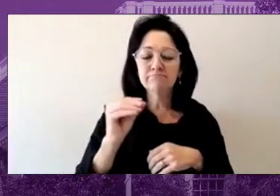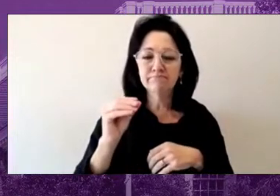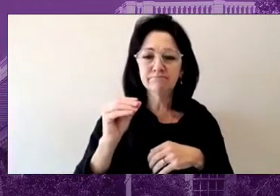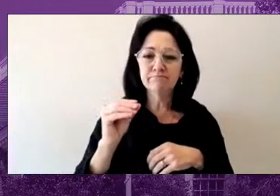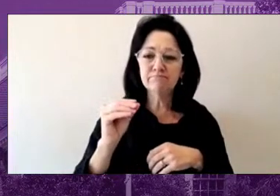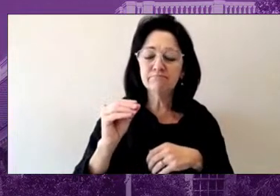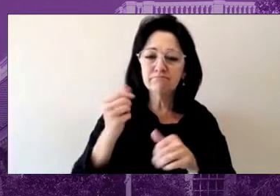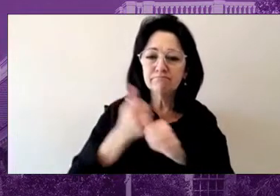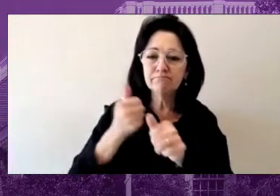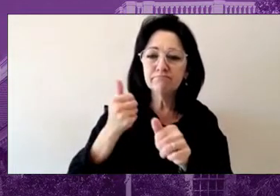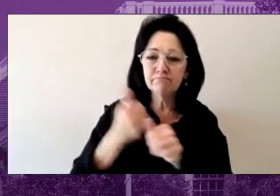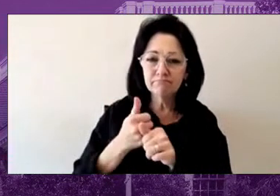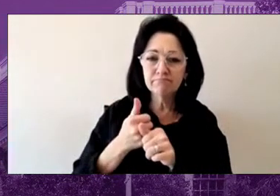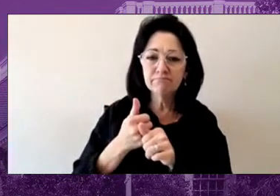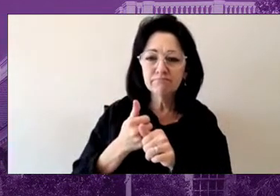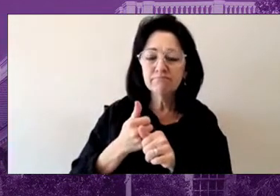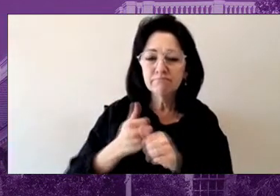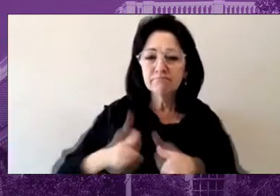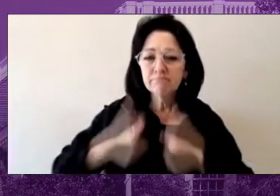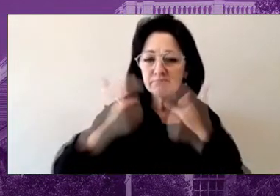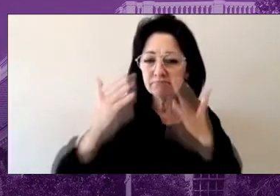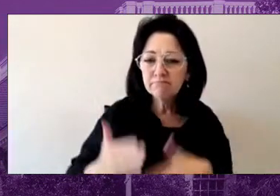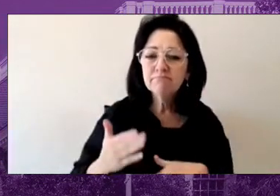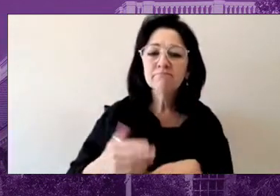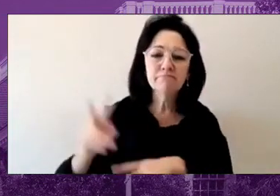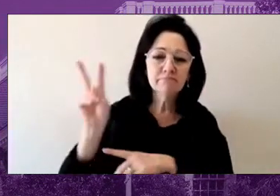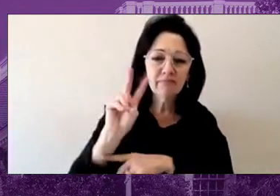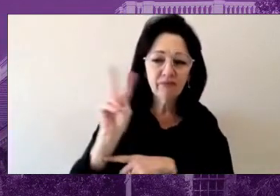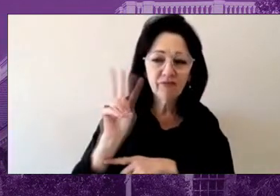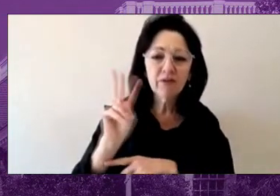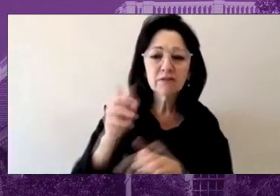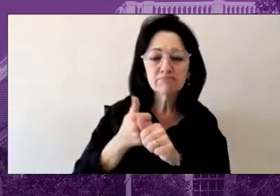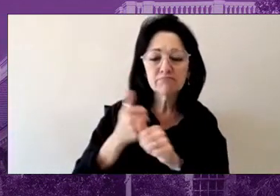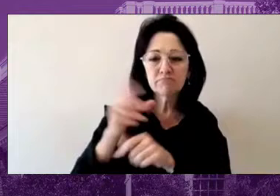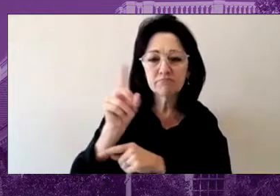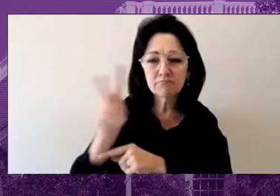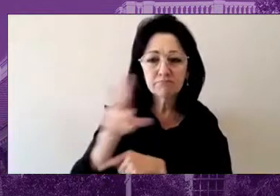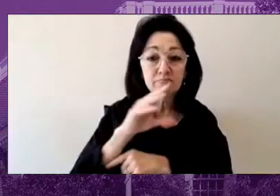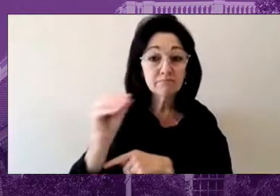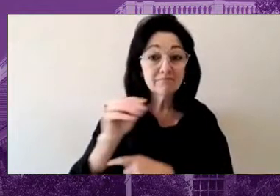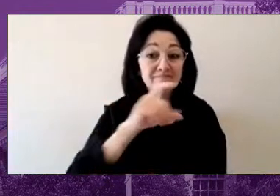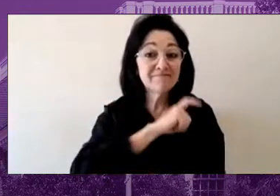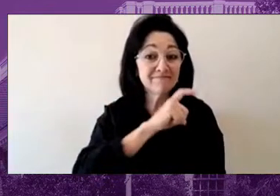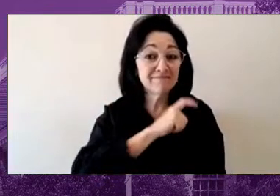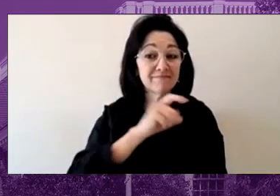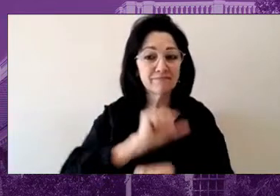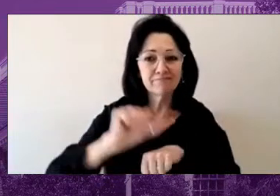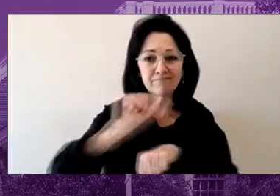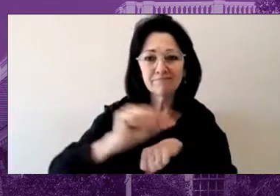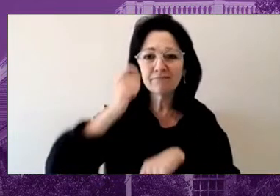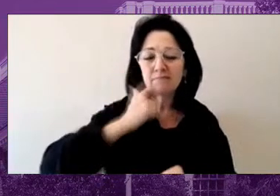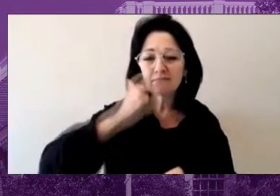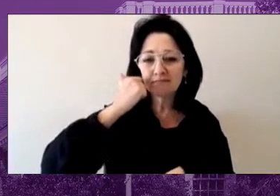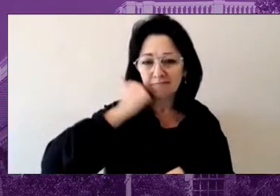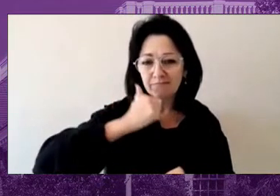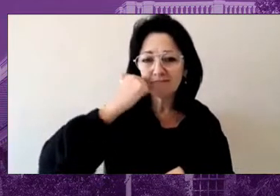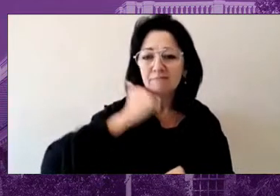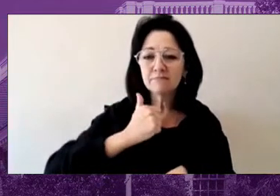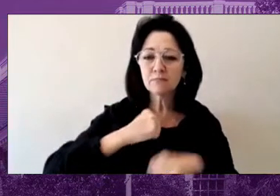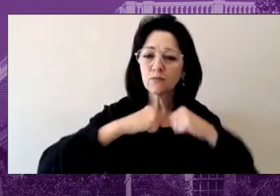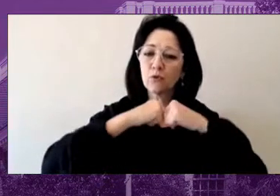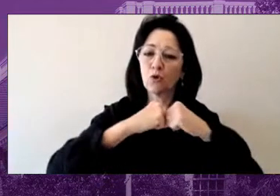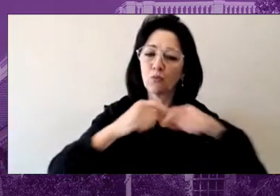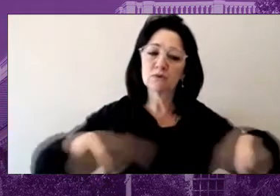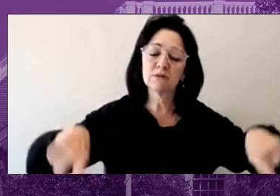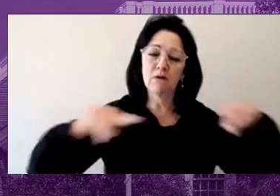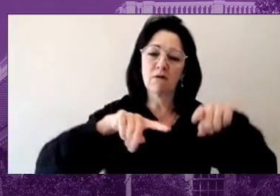violence, as well as folks from law enforcement who work hard every day to protect our neighbors against